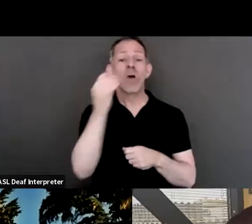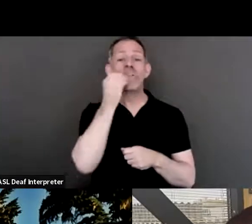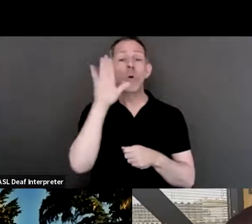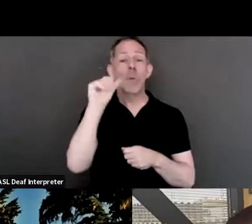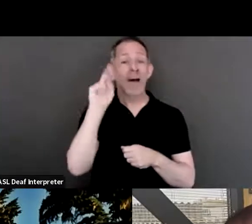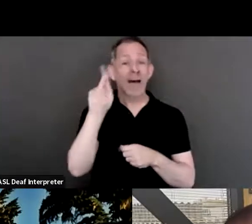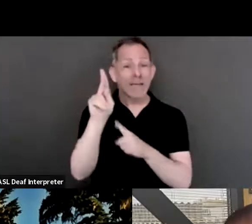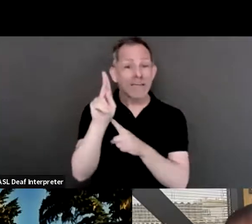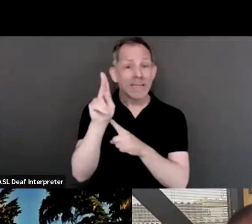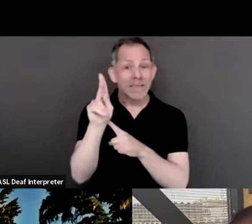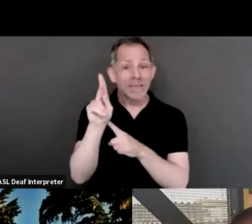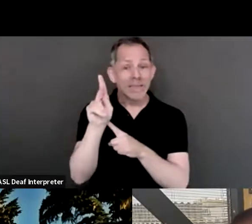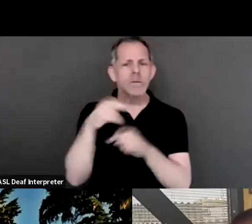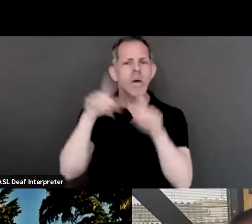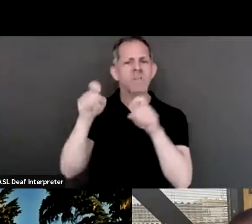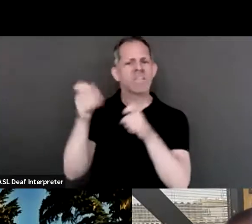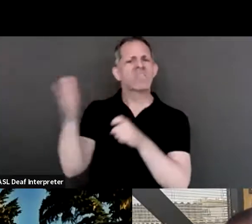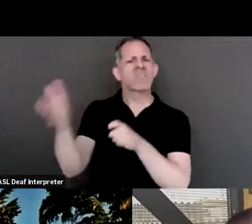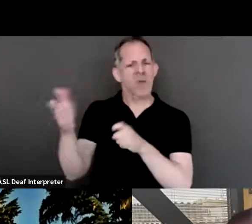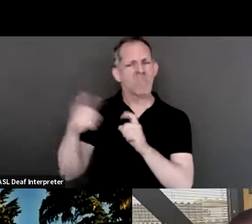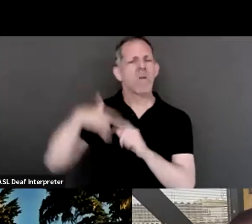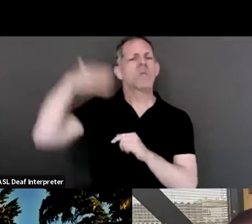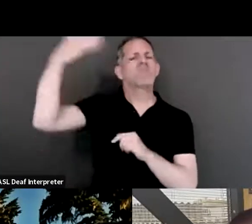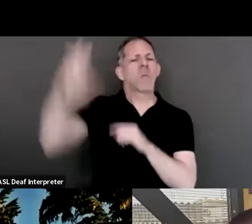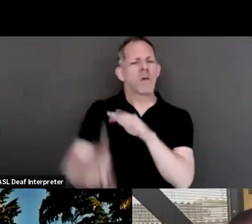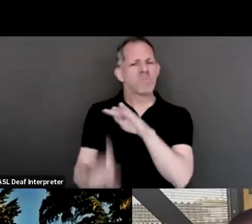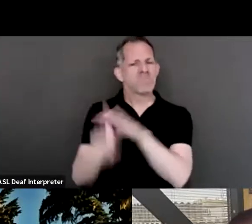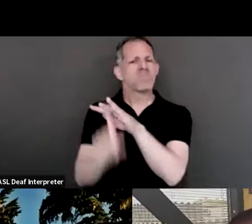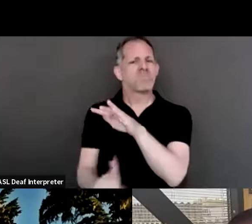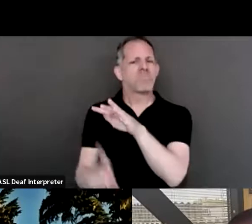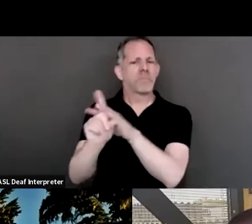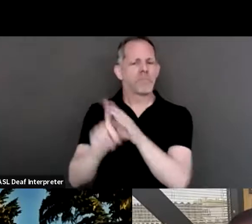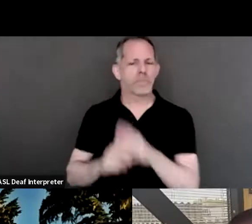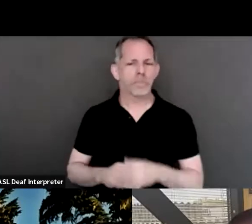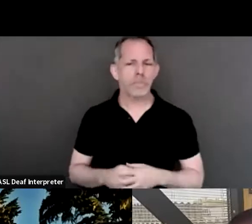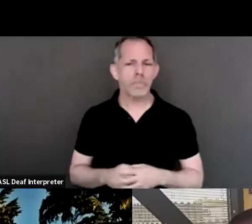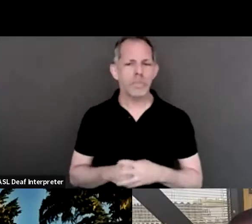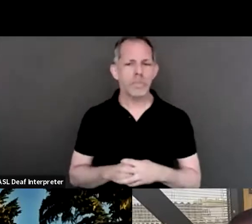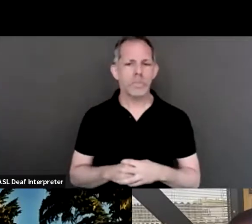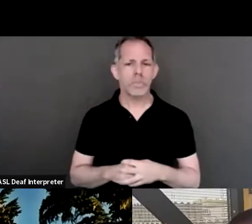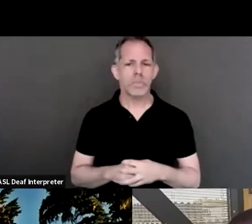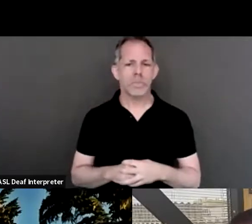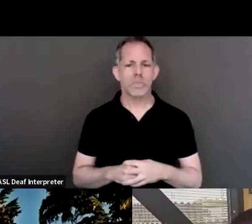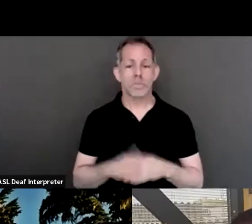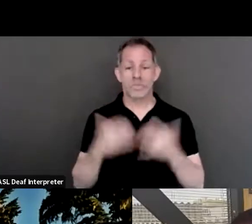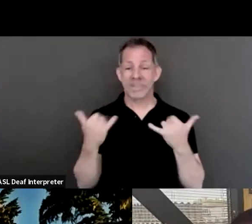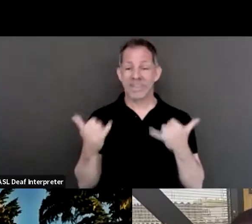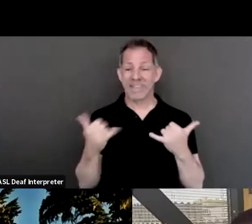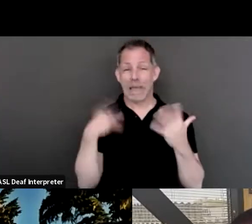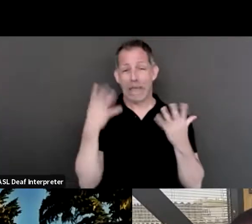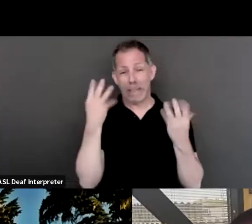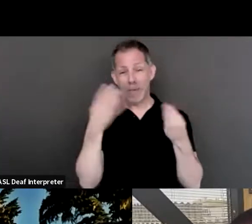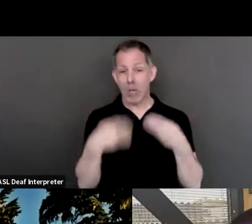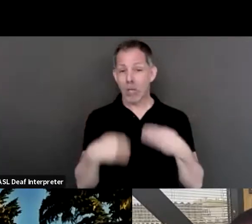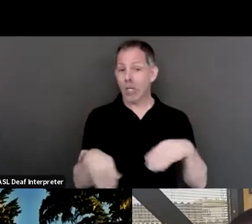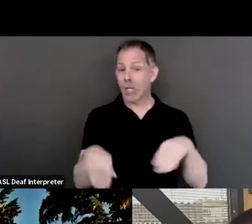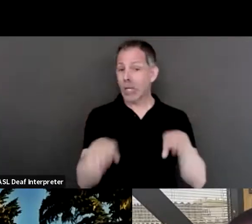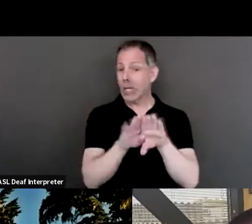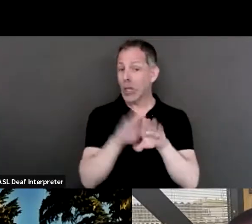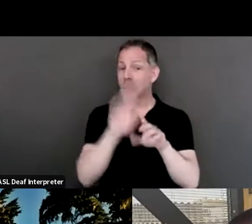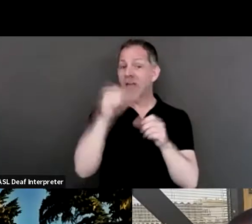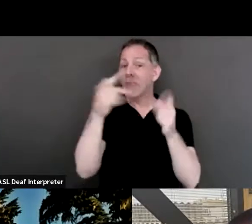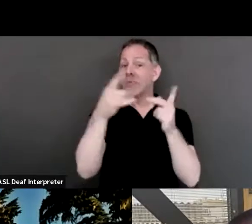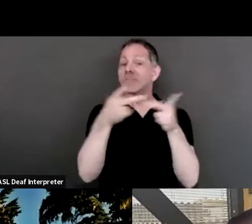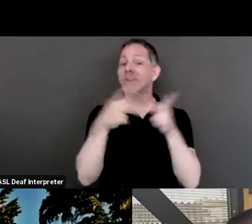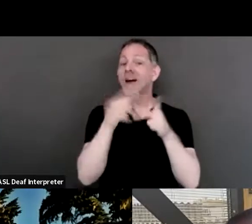have looked at closing down our other sites. But that being said, you can show up there without an